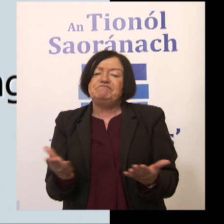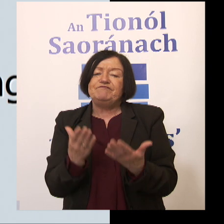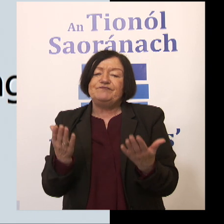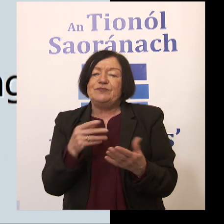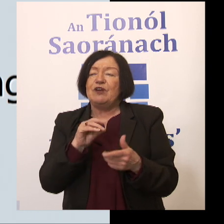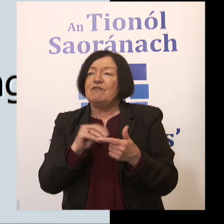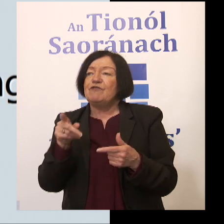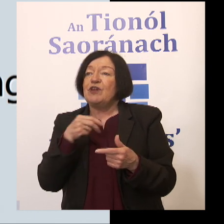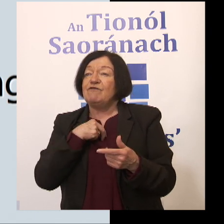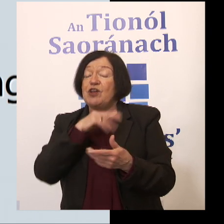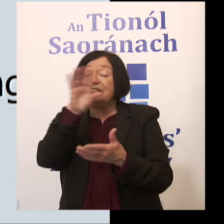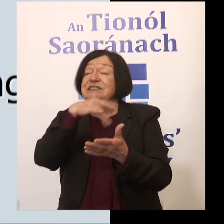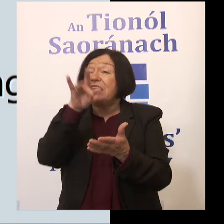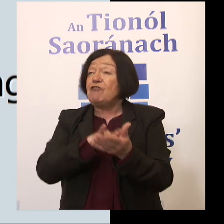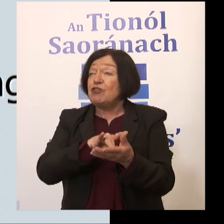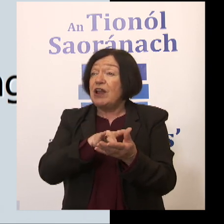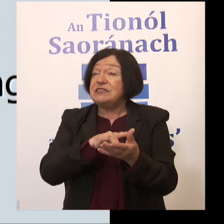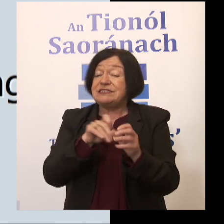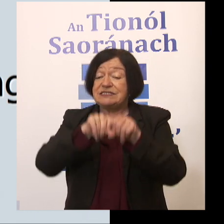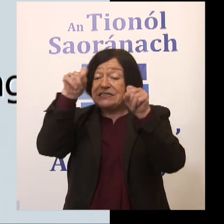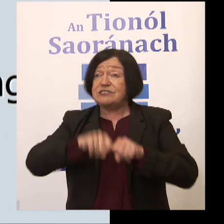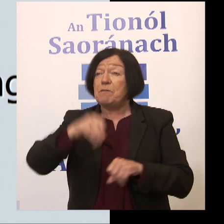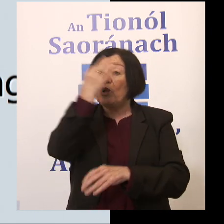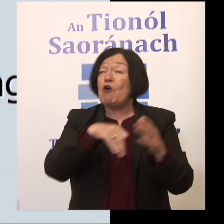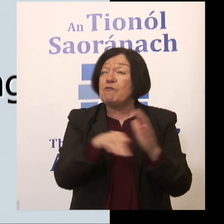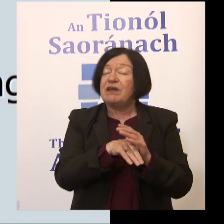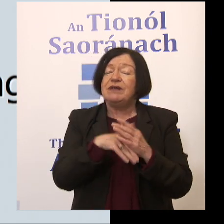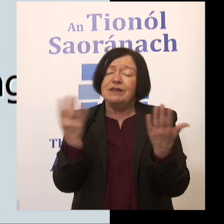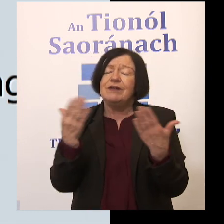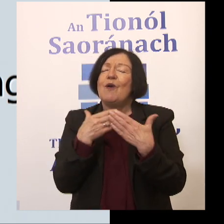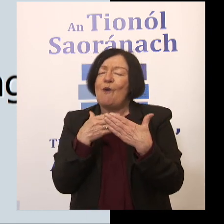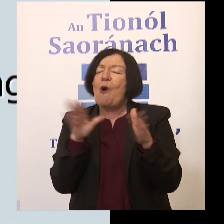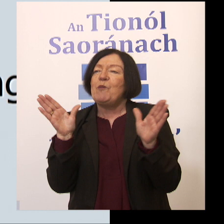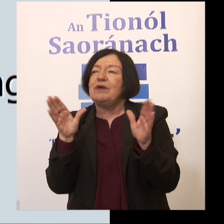a relatively centralised system of government, that I think is more open to